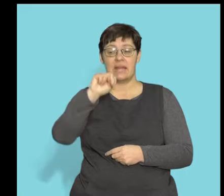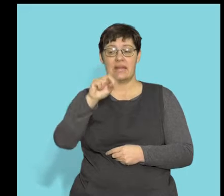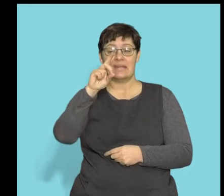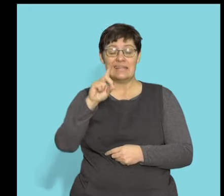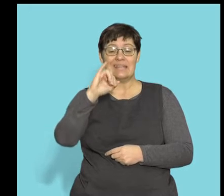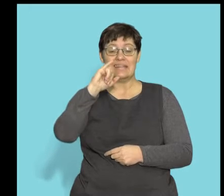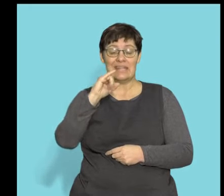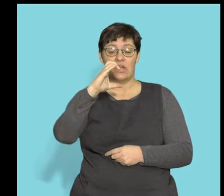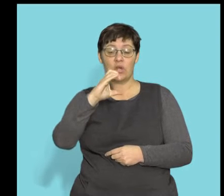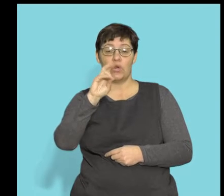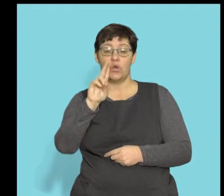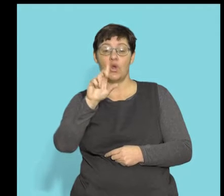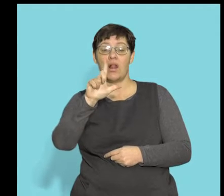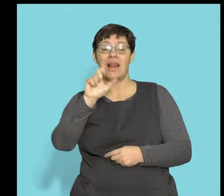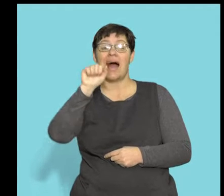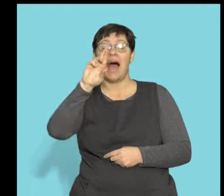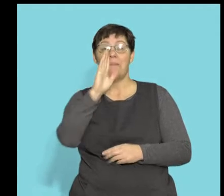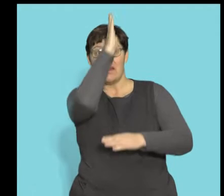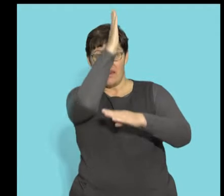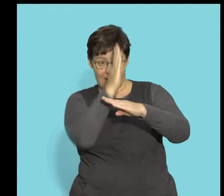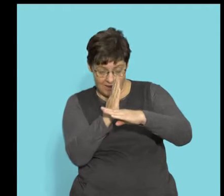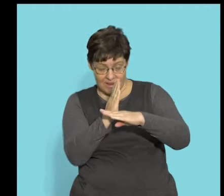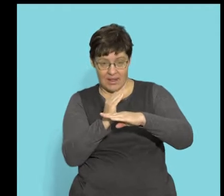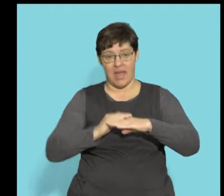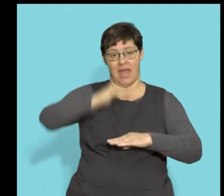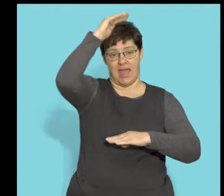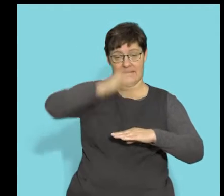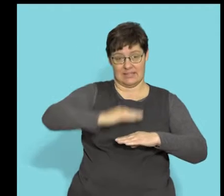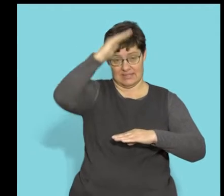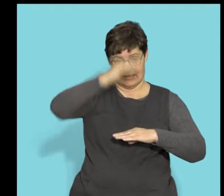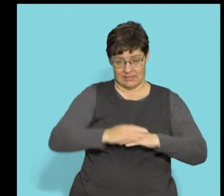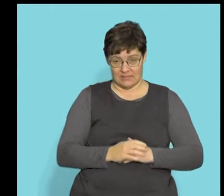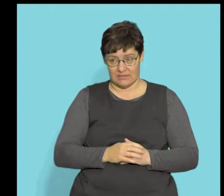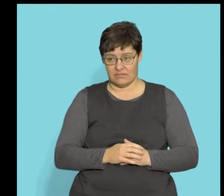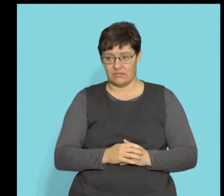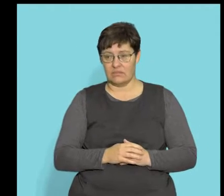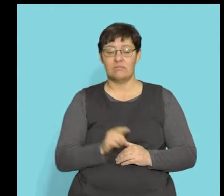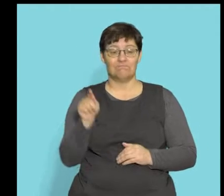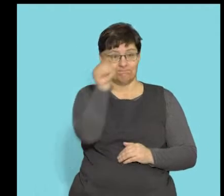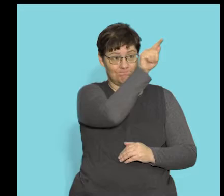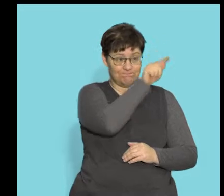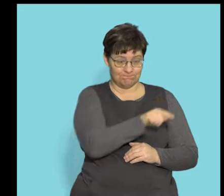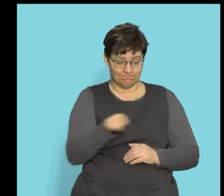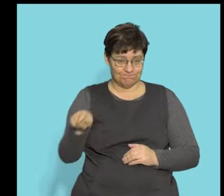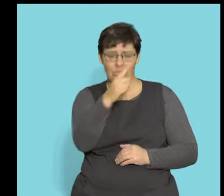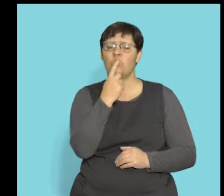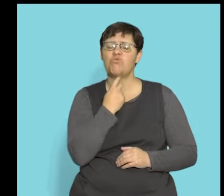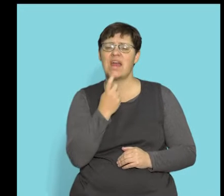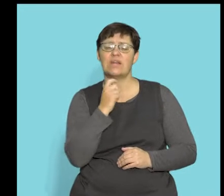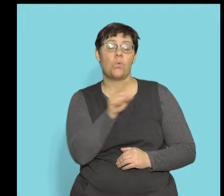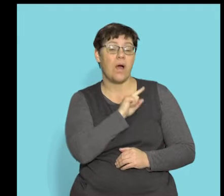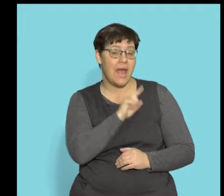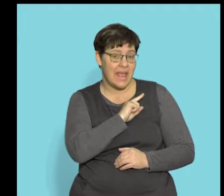I multiply it by the perpendicular height. I'm going to put a red box around perpendicular because, just a reminder, with